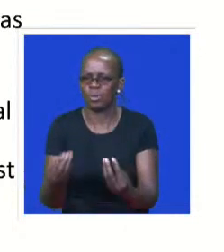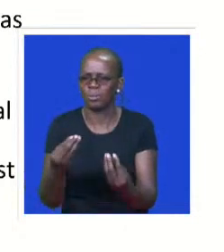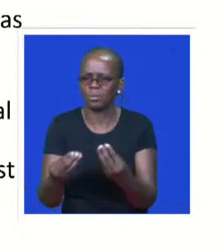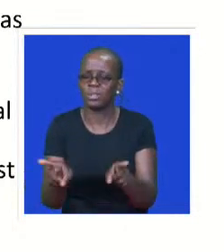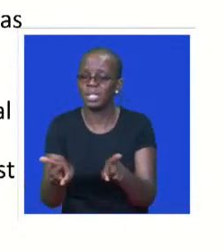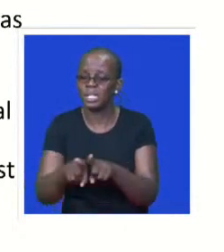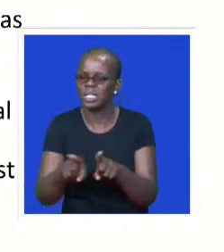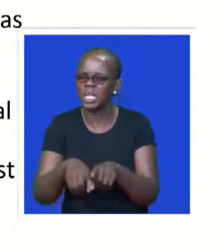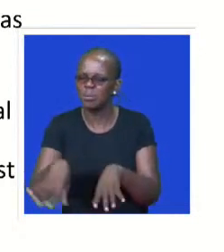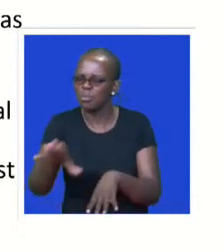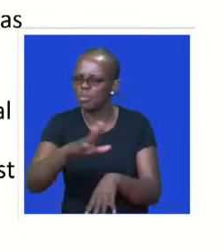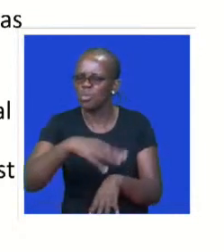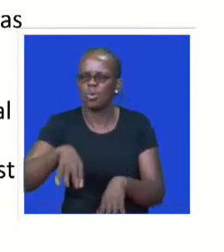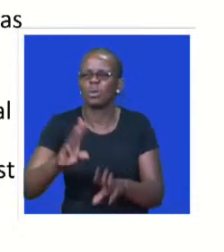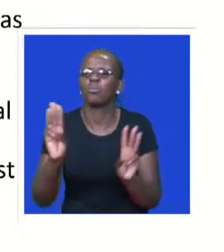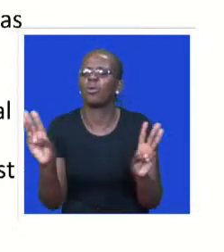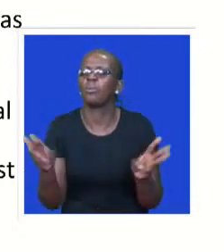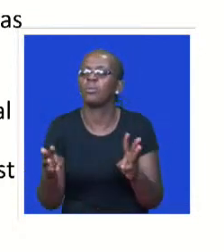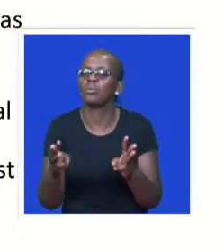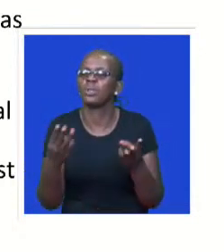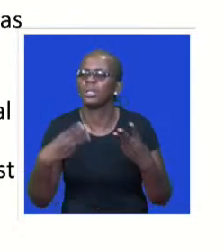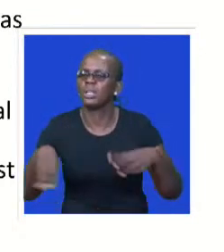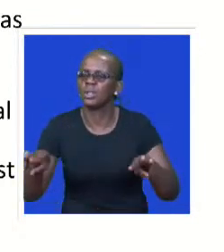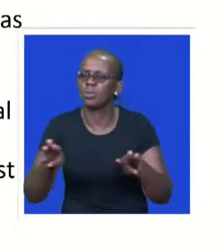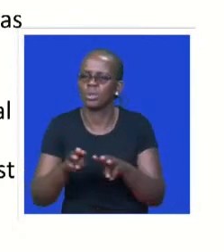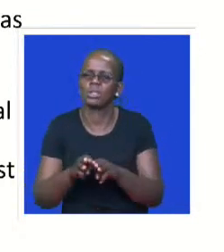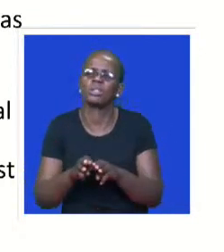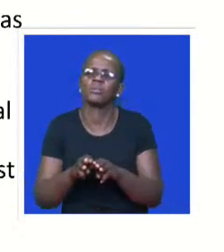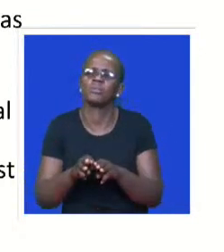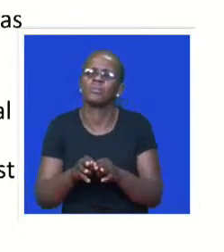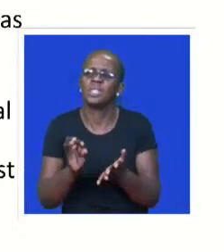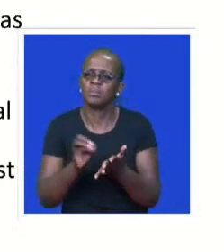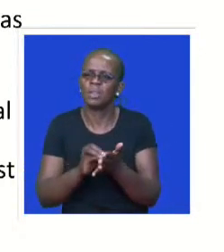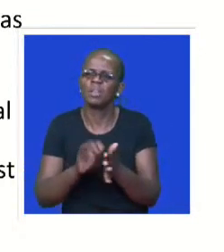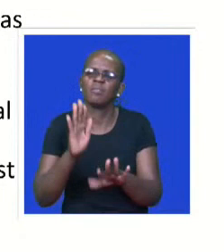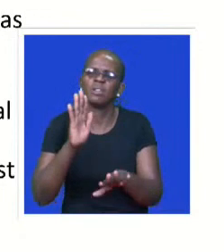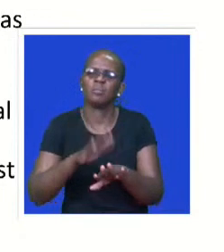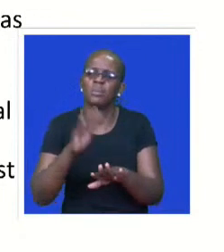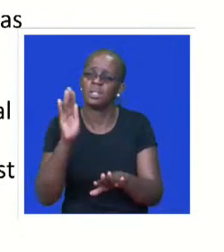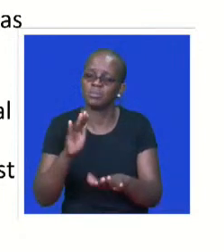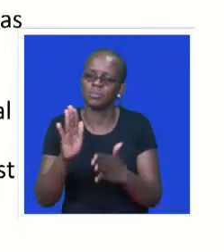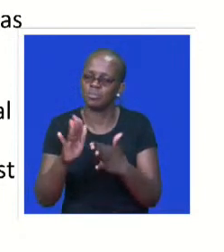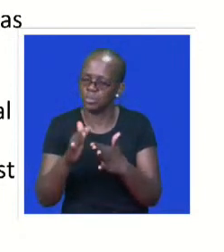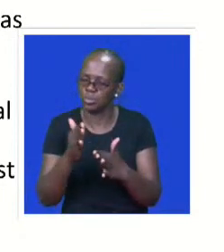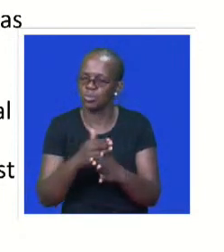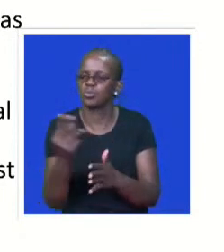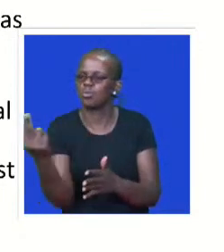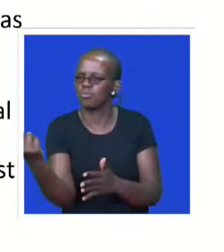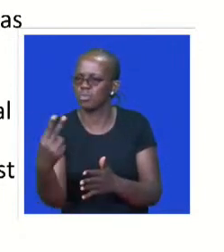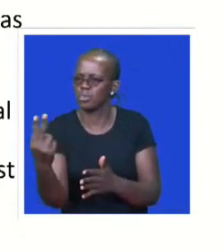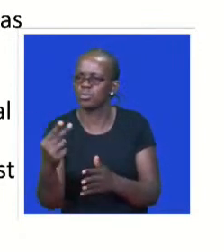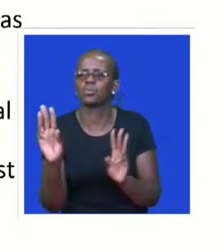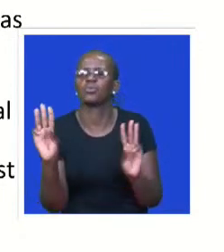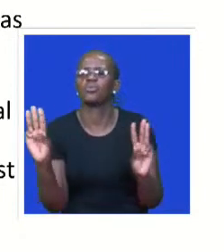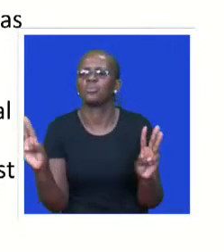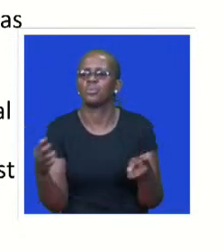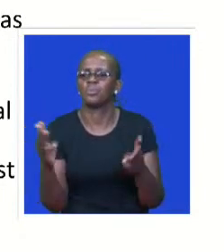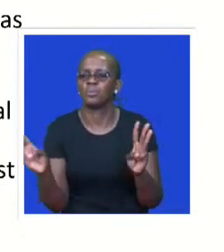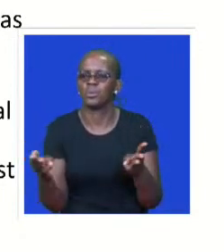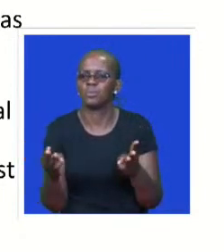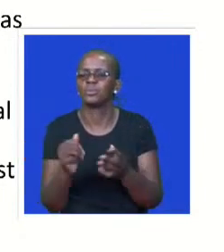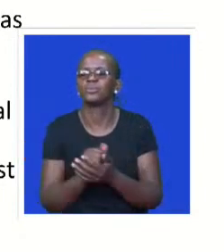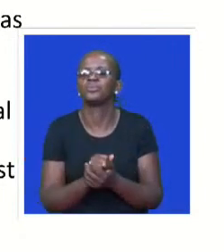Cain and Abel, who demonstrated sibling rivalry. That led to death, dear Lena. As you know that